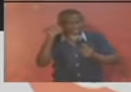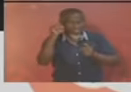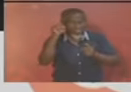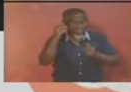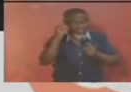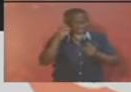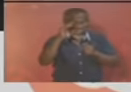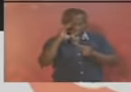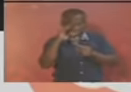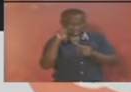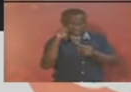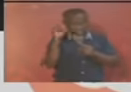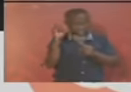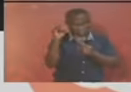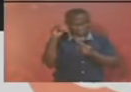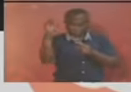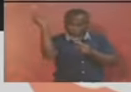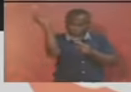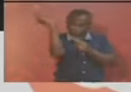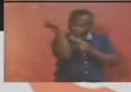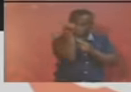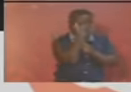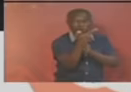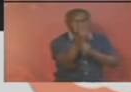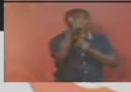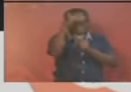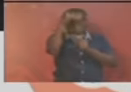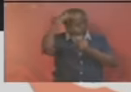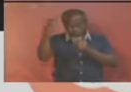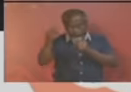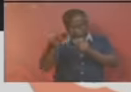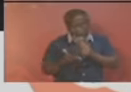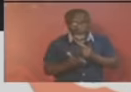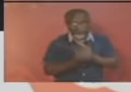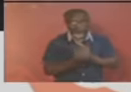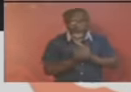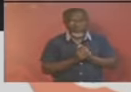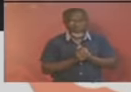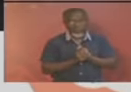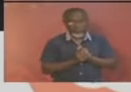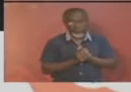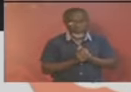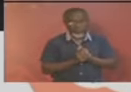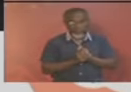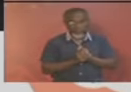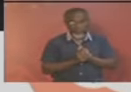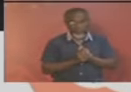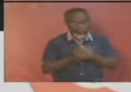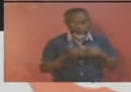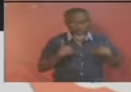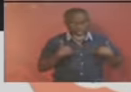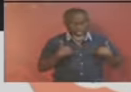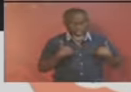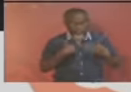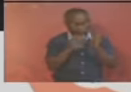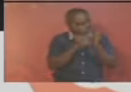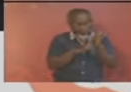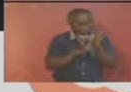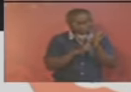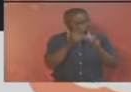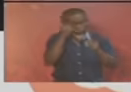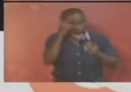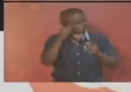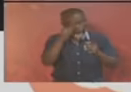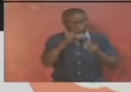medical officers. We have a regional coordinating mechanism for health security. And we have also activated